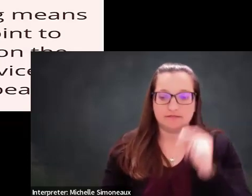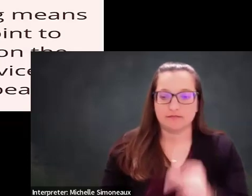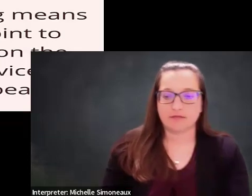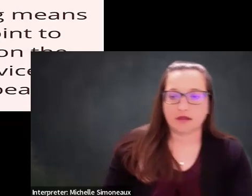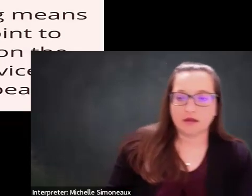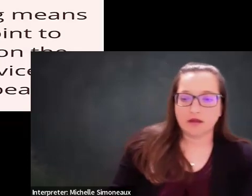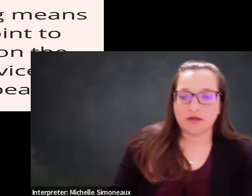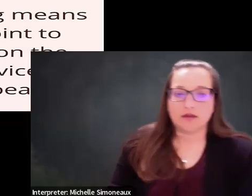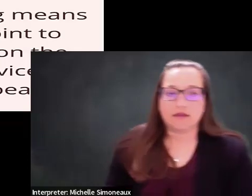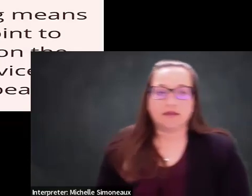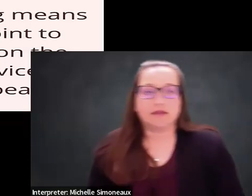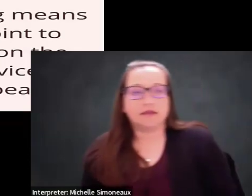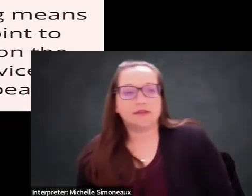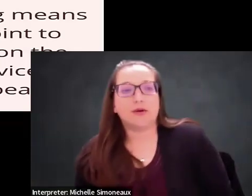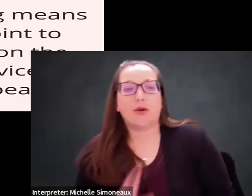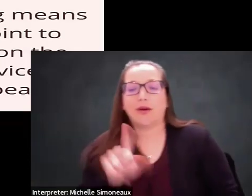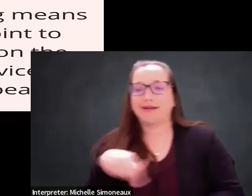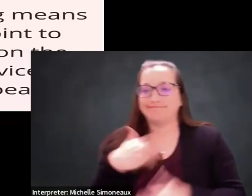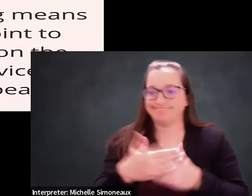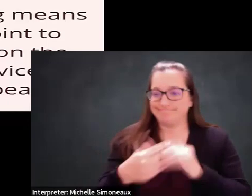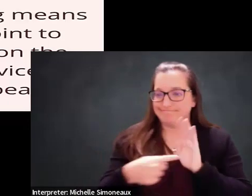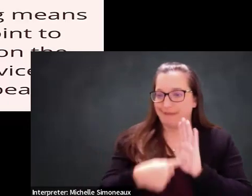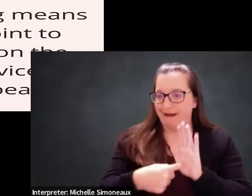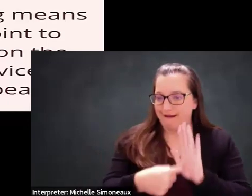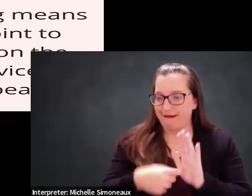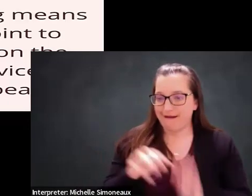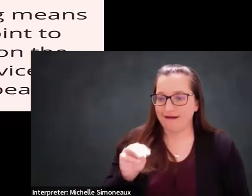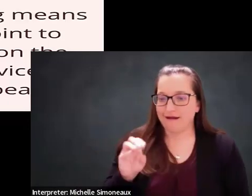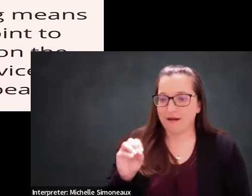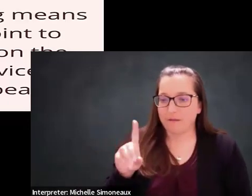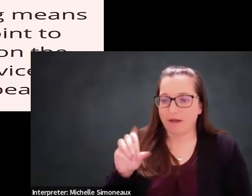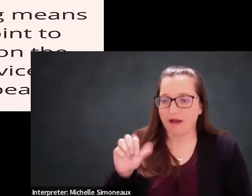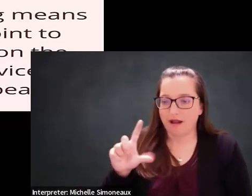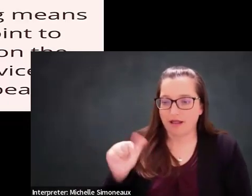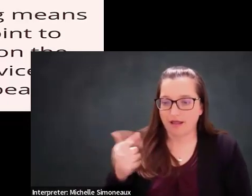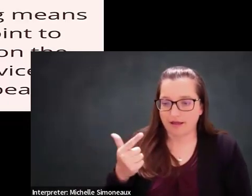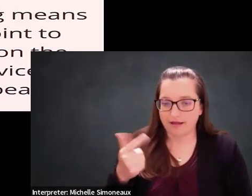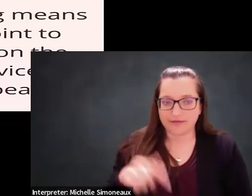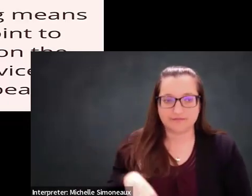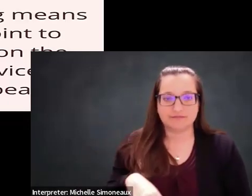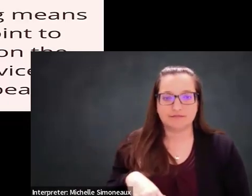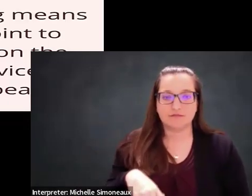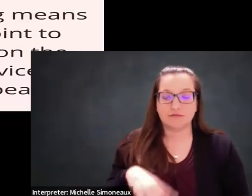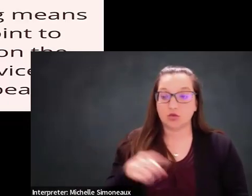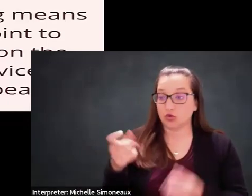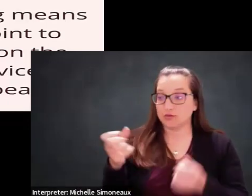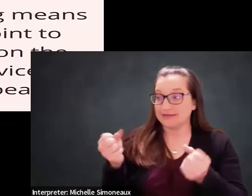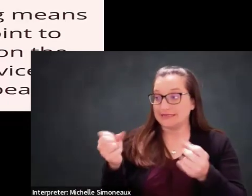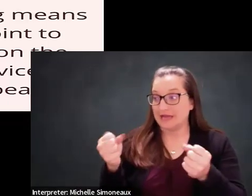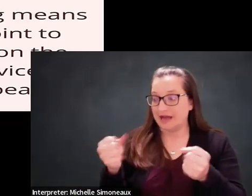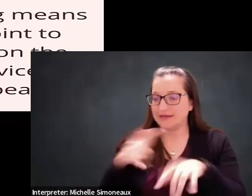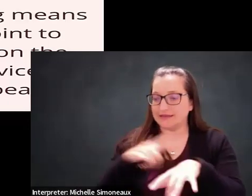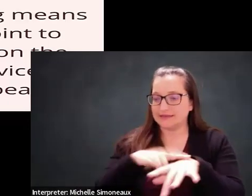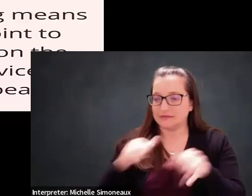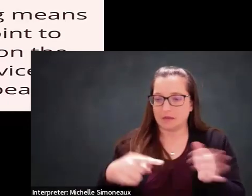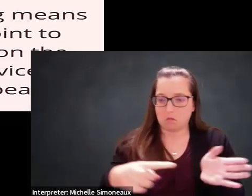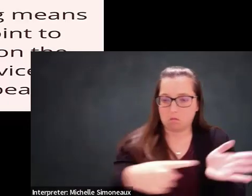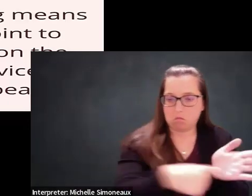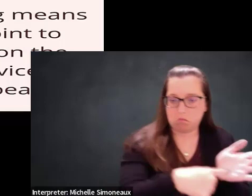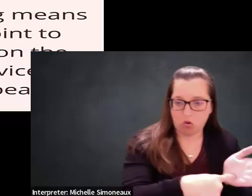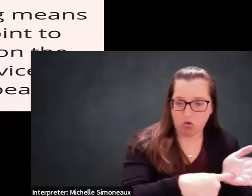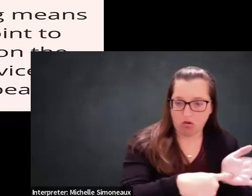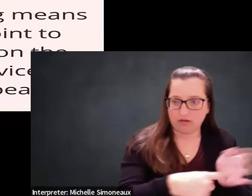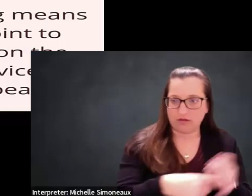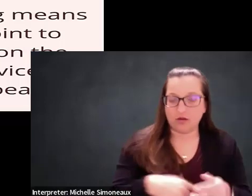So modeling. So modeling means you point to word in the device as you sign. So for me, at everything that